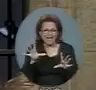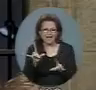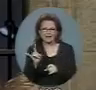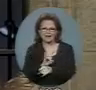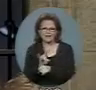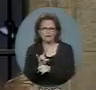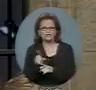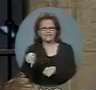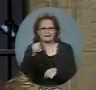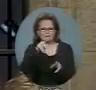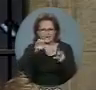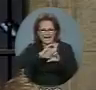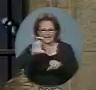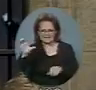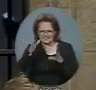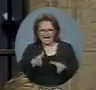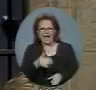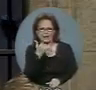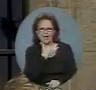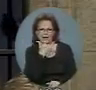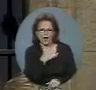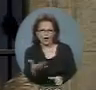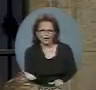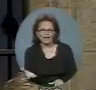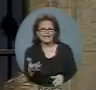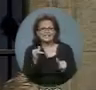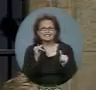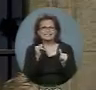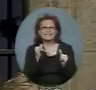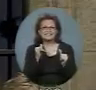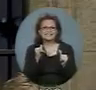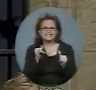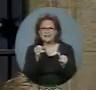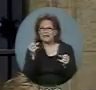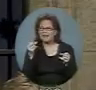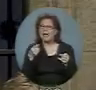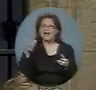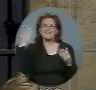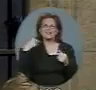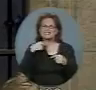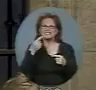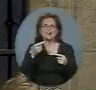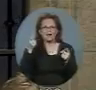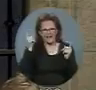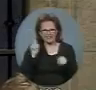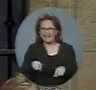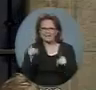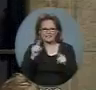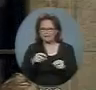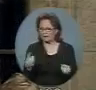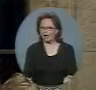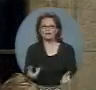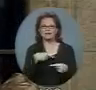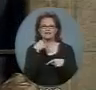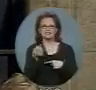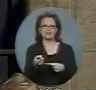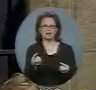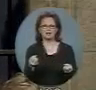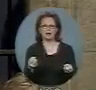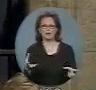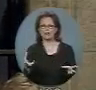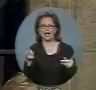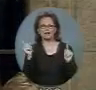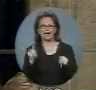that we didn't need one. Now the Prime Minister is saying we don't have one now, we've had access all along, and we're going to get an agreement